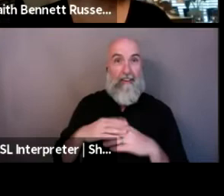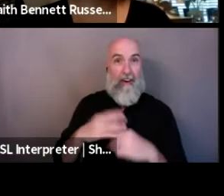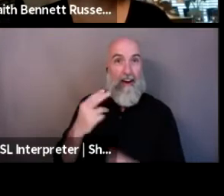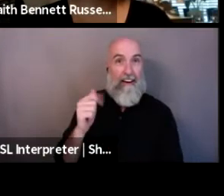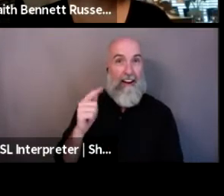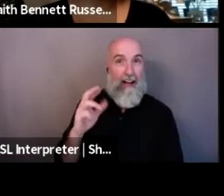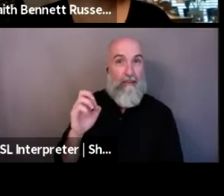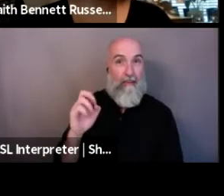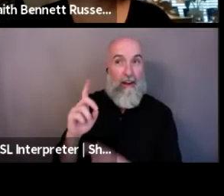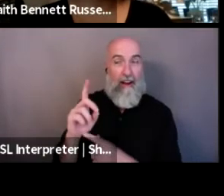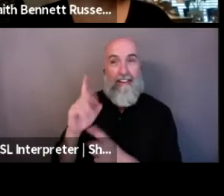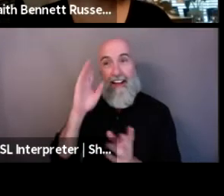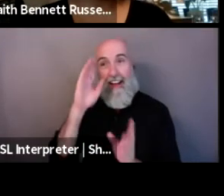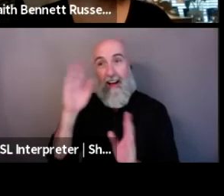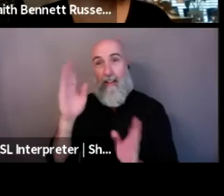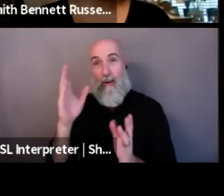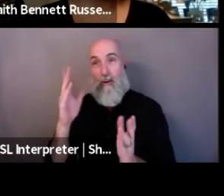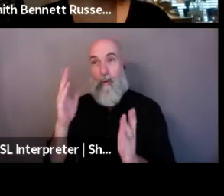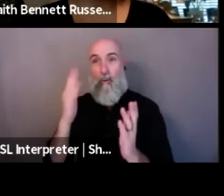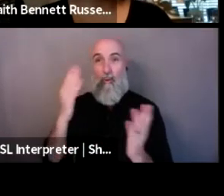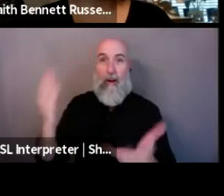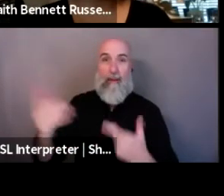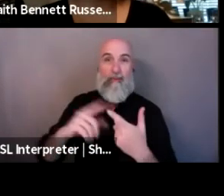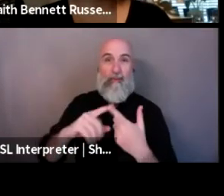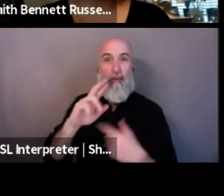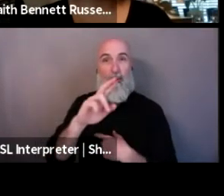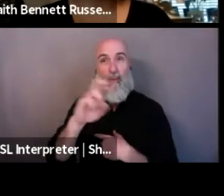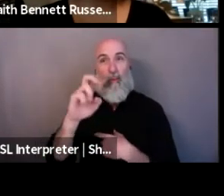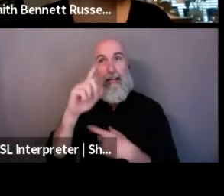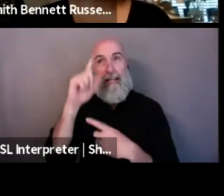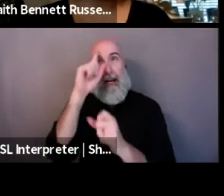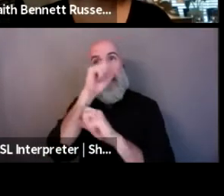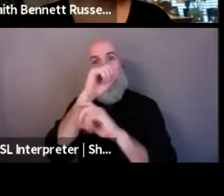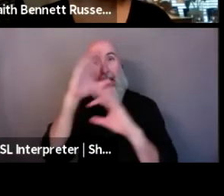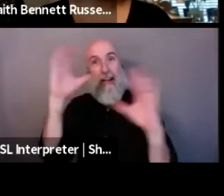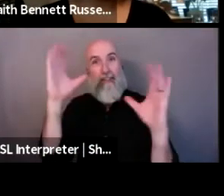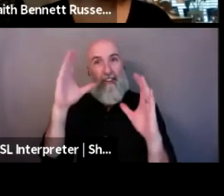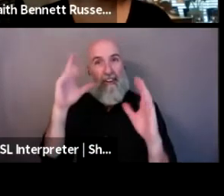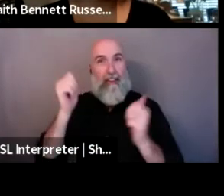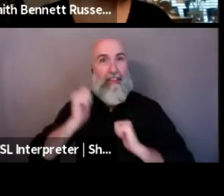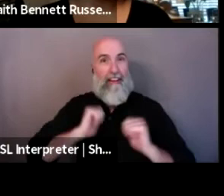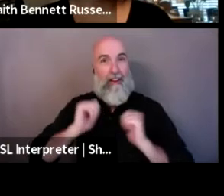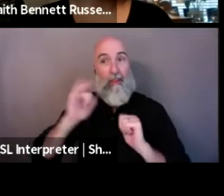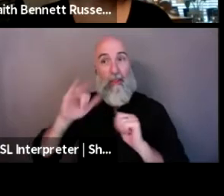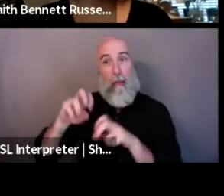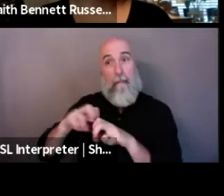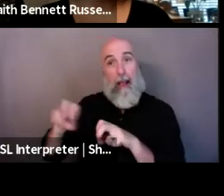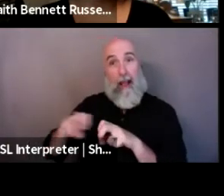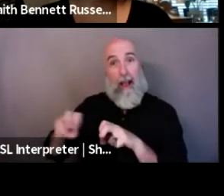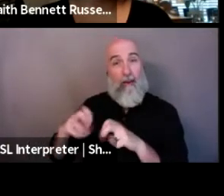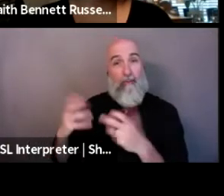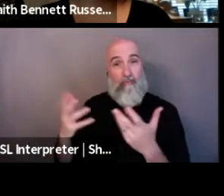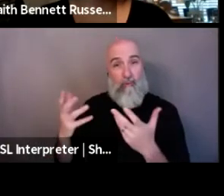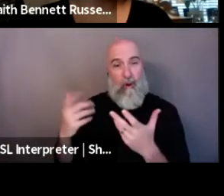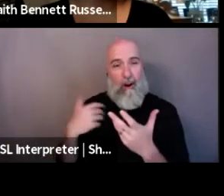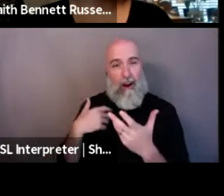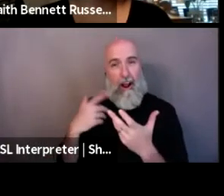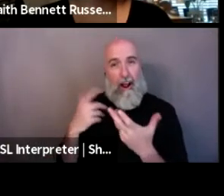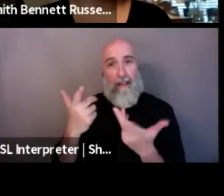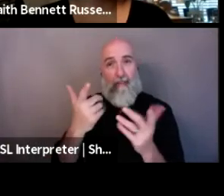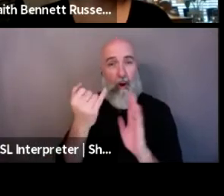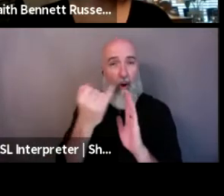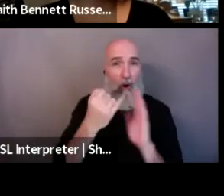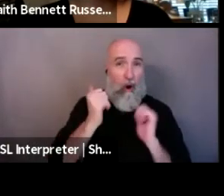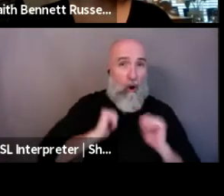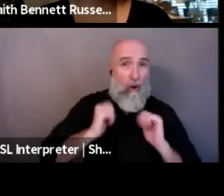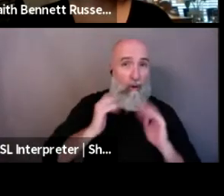everyone, welcome to Reimagine Theater, a panel series that brings artists and community leaders together to envision a